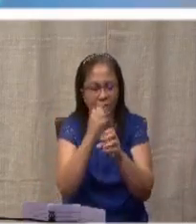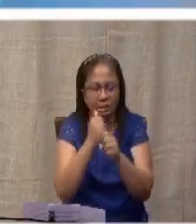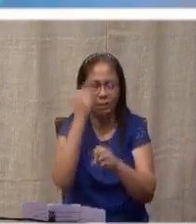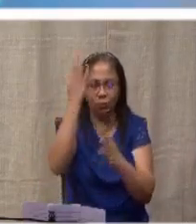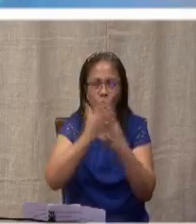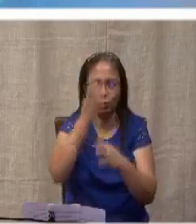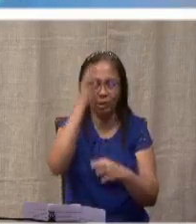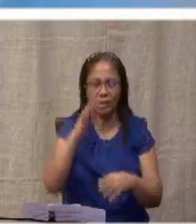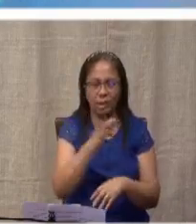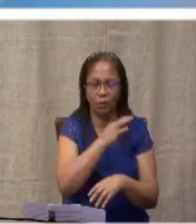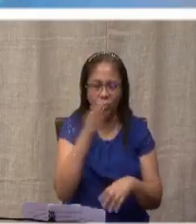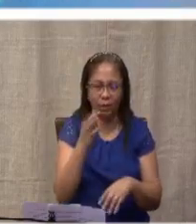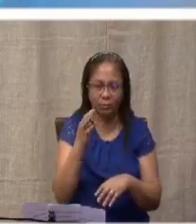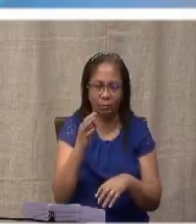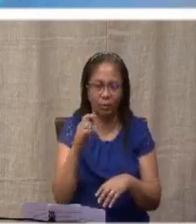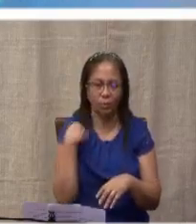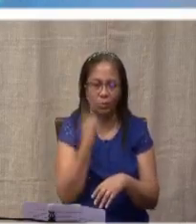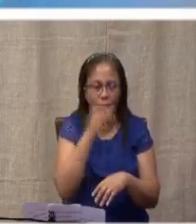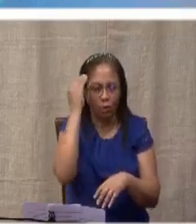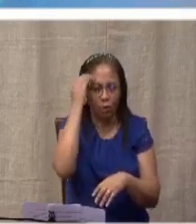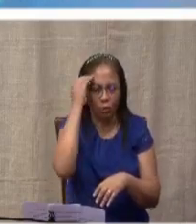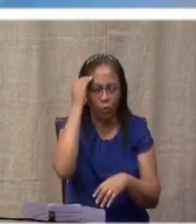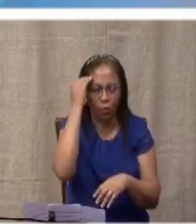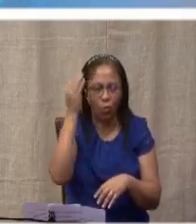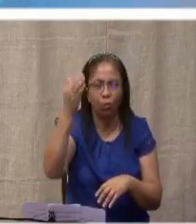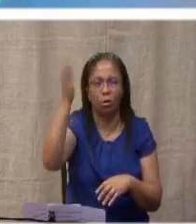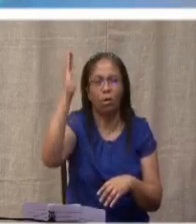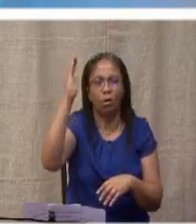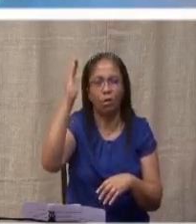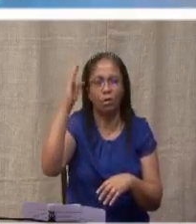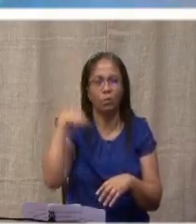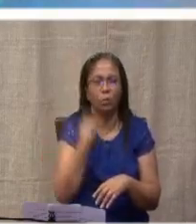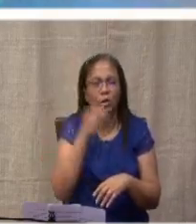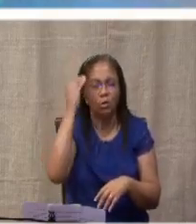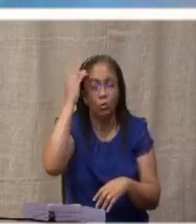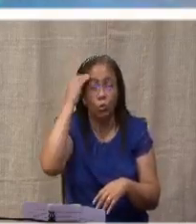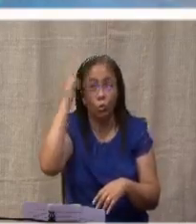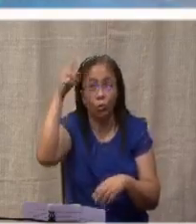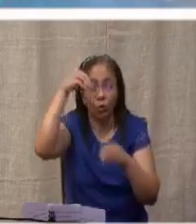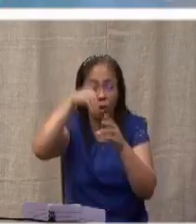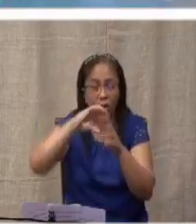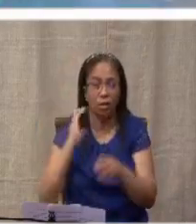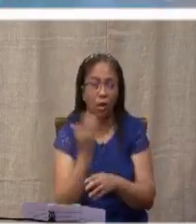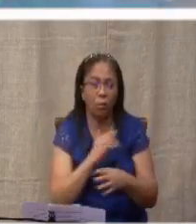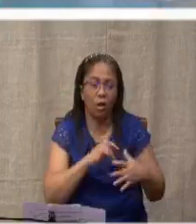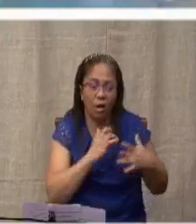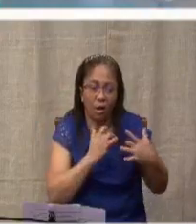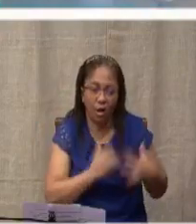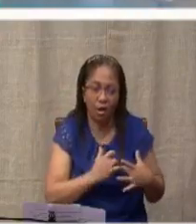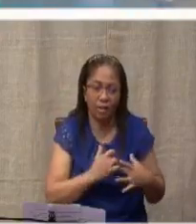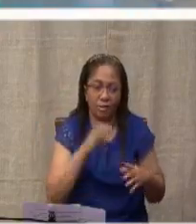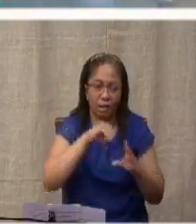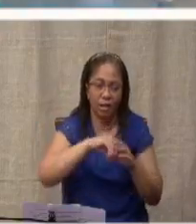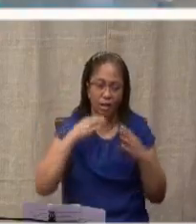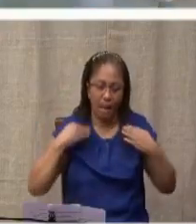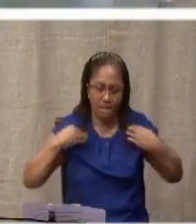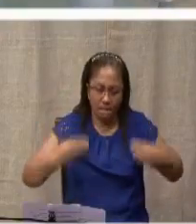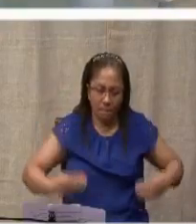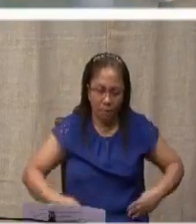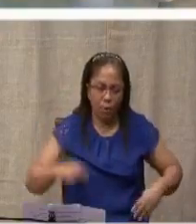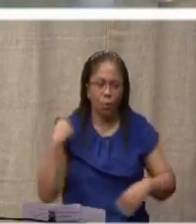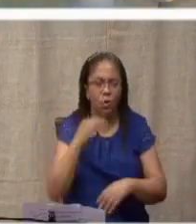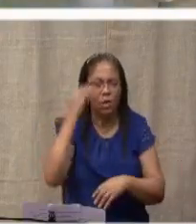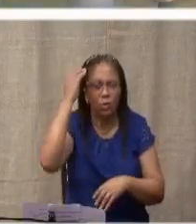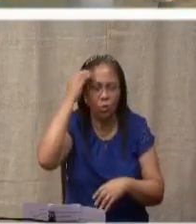sacrament and we know god who came into our heart and who came into our body we